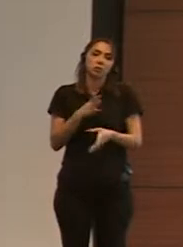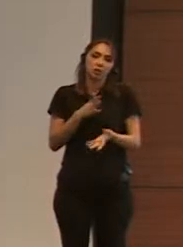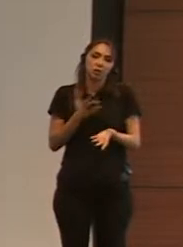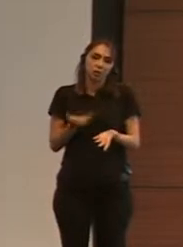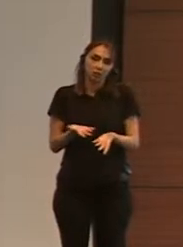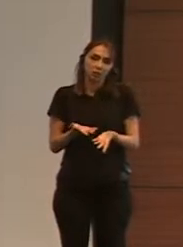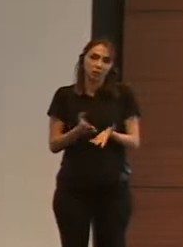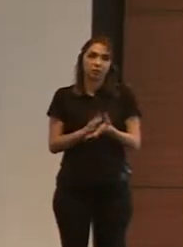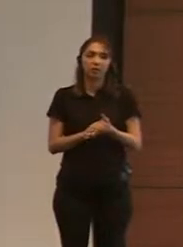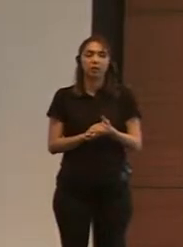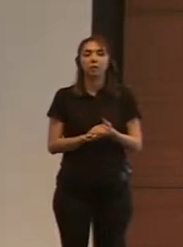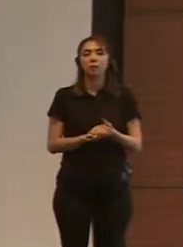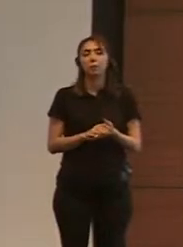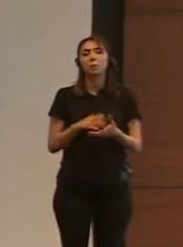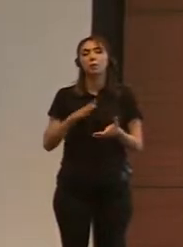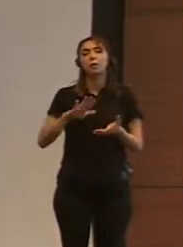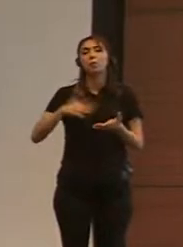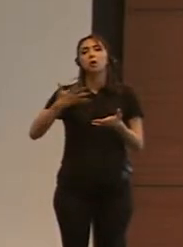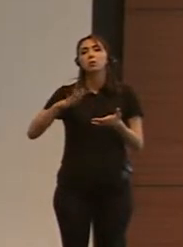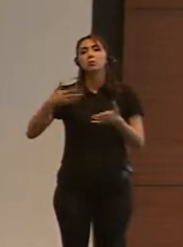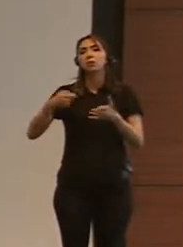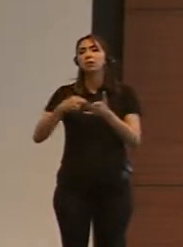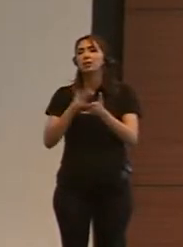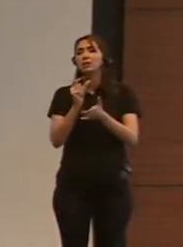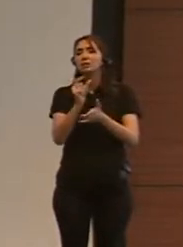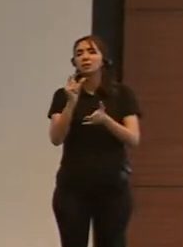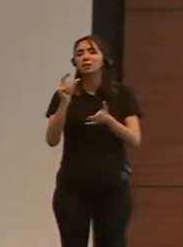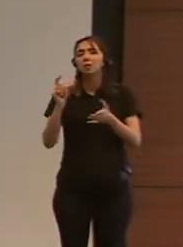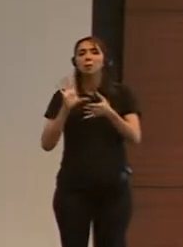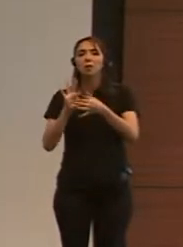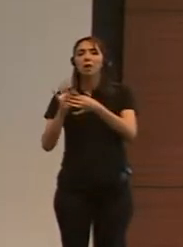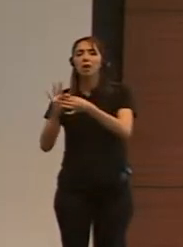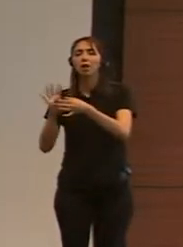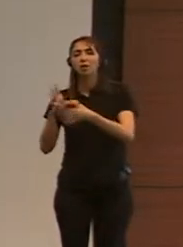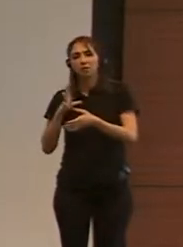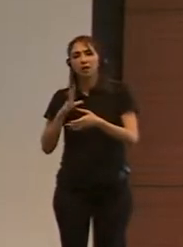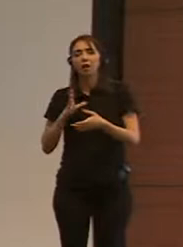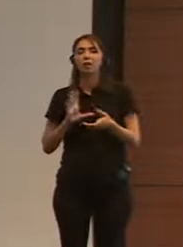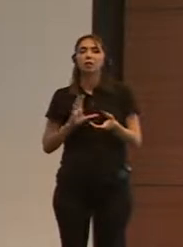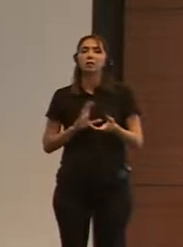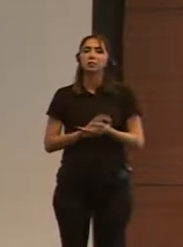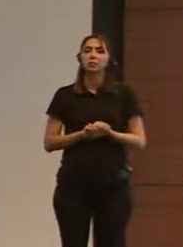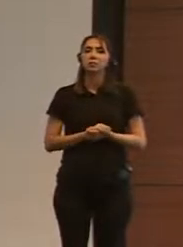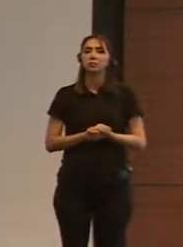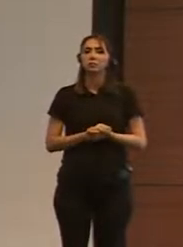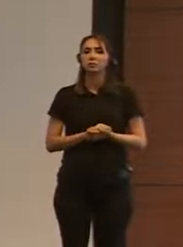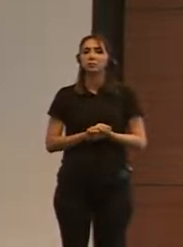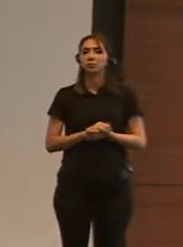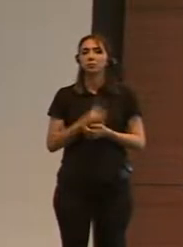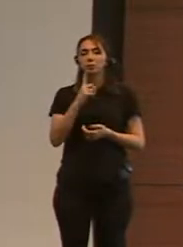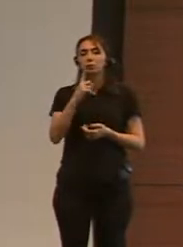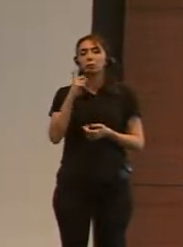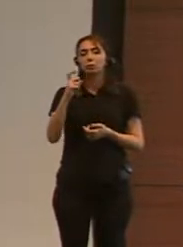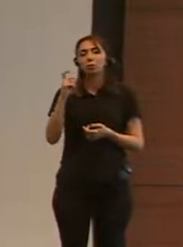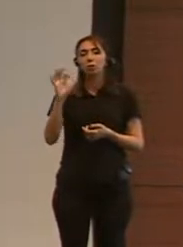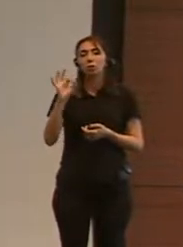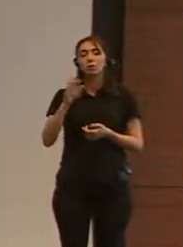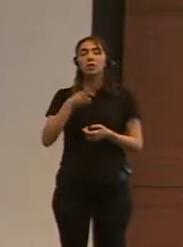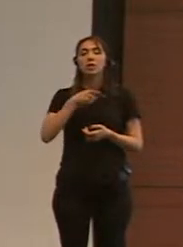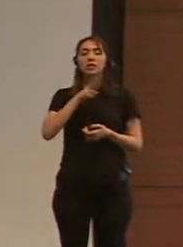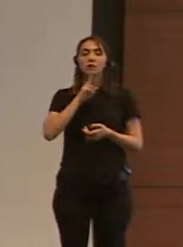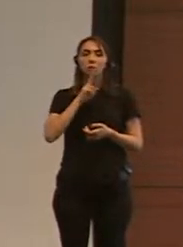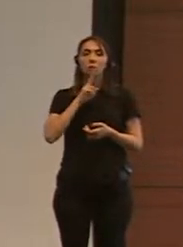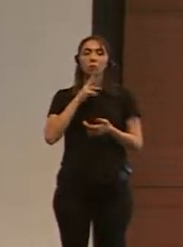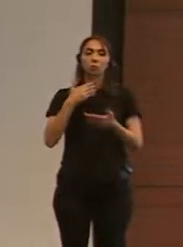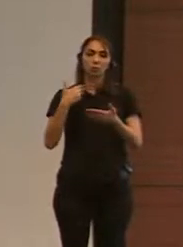break breaking technology so the dialectic has to submit itself into